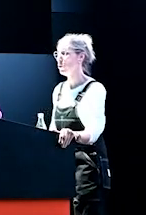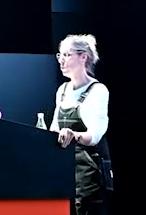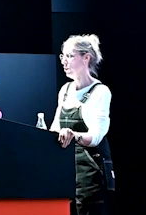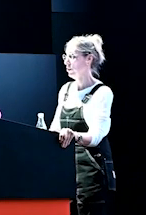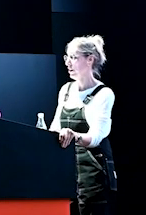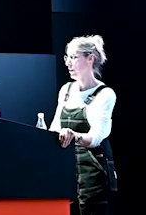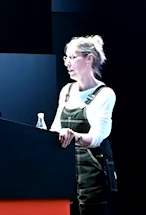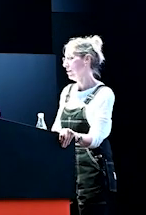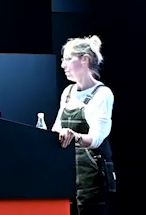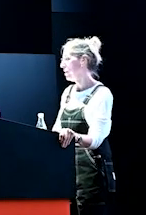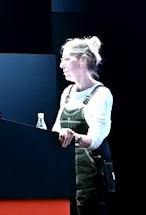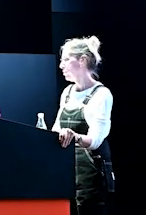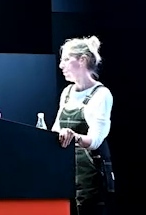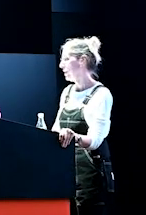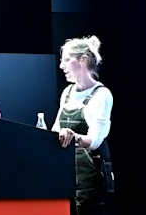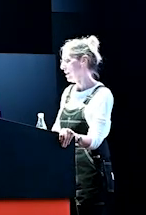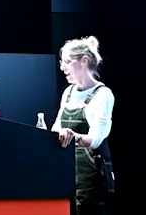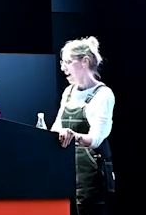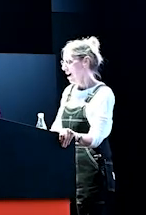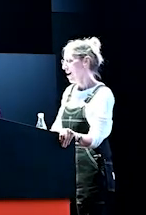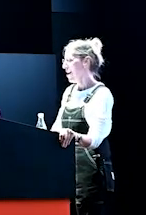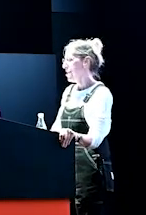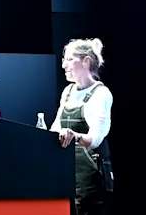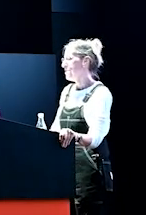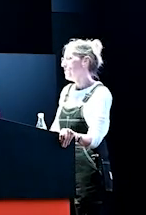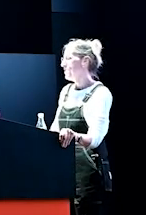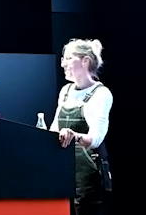you know, you're having problems reading.